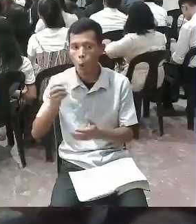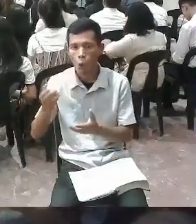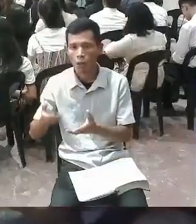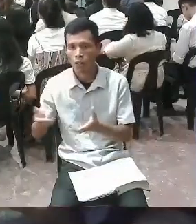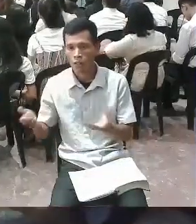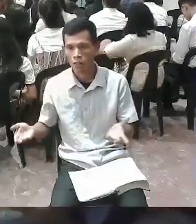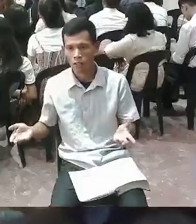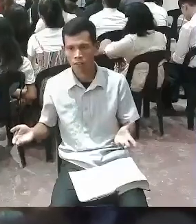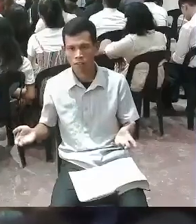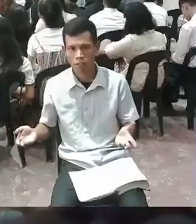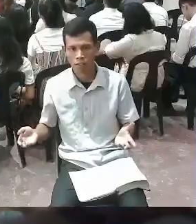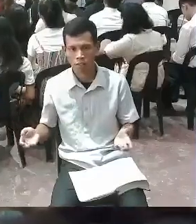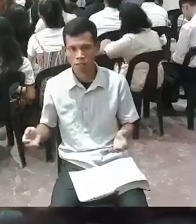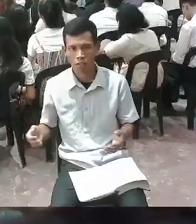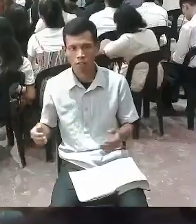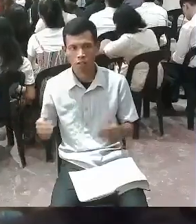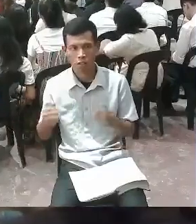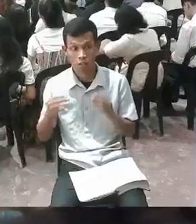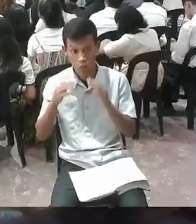Loneliness.